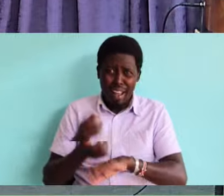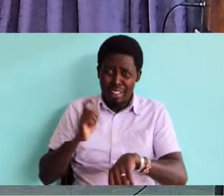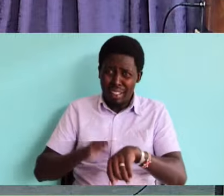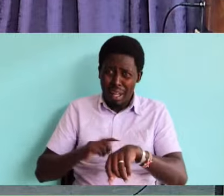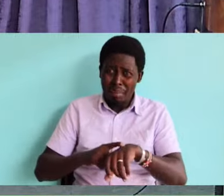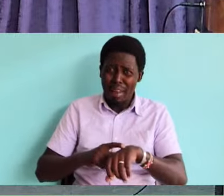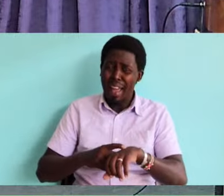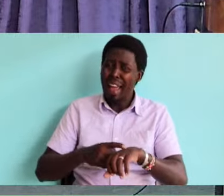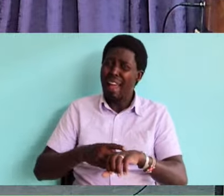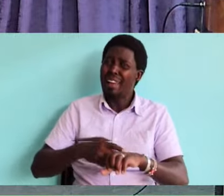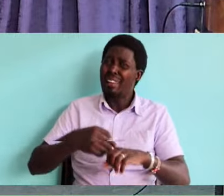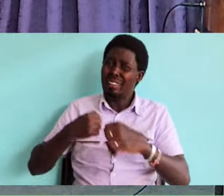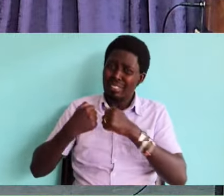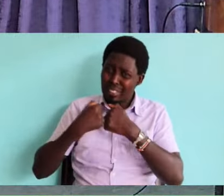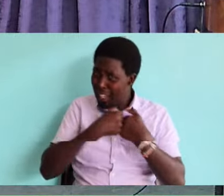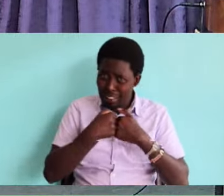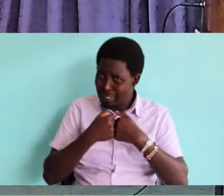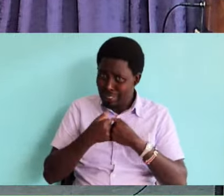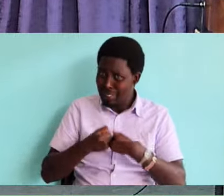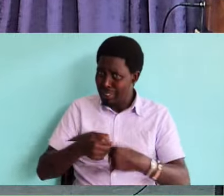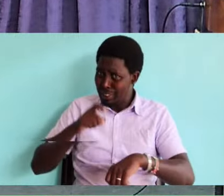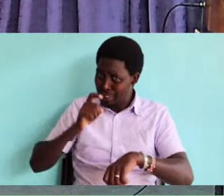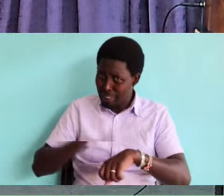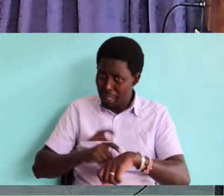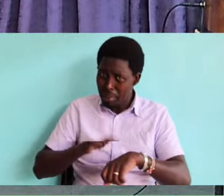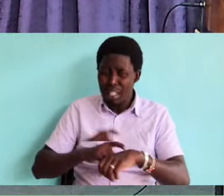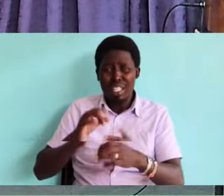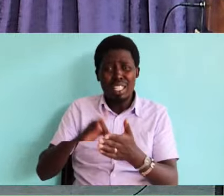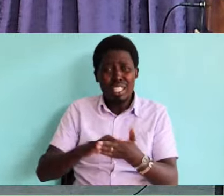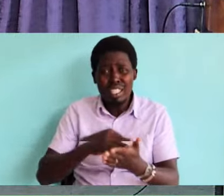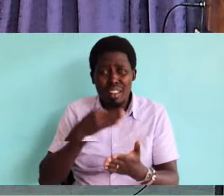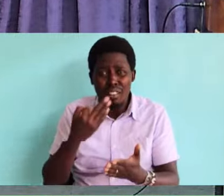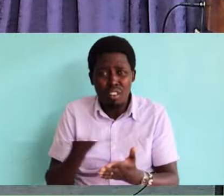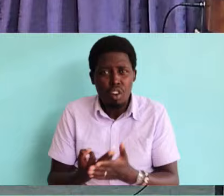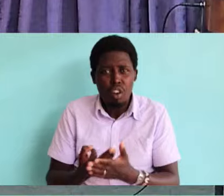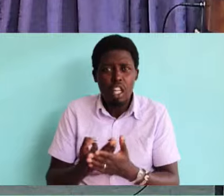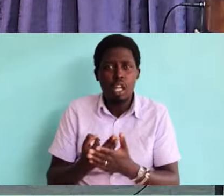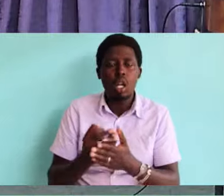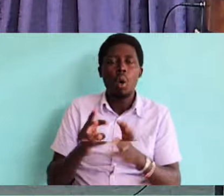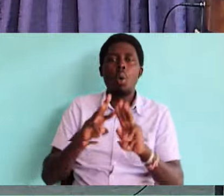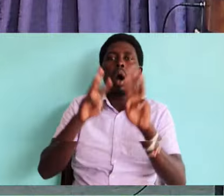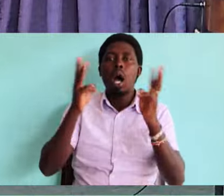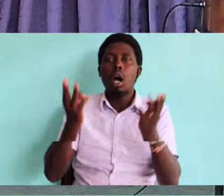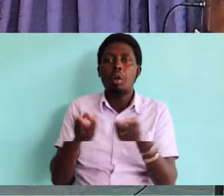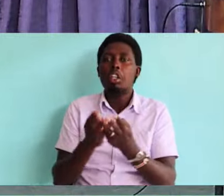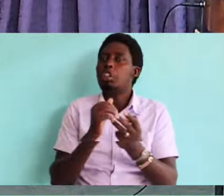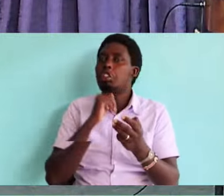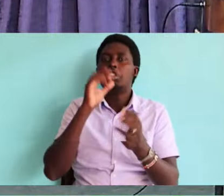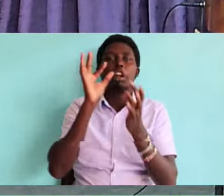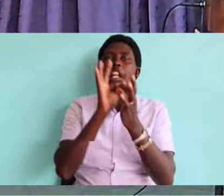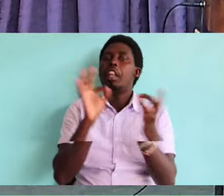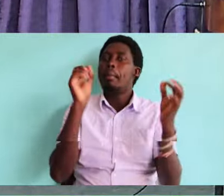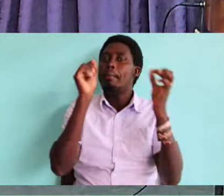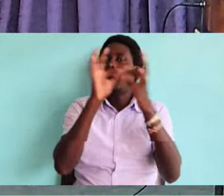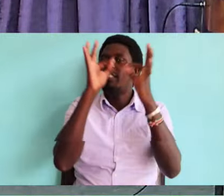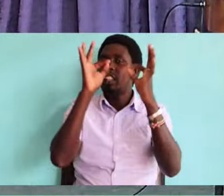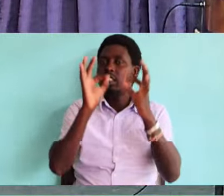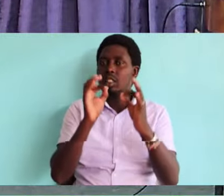in this world, which is the fallen world. This is not the perfect world. There are times we go